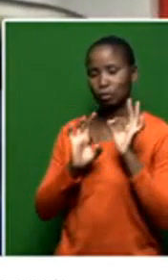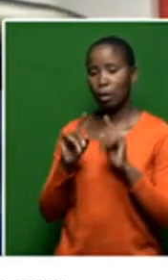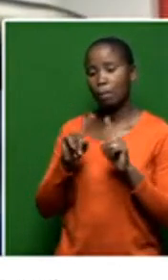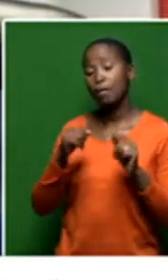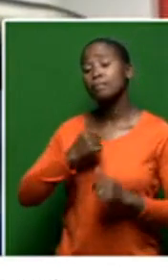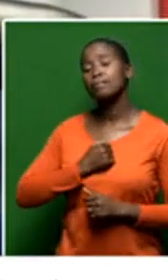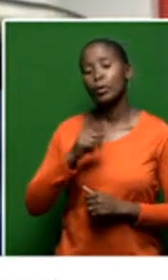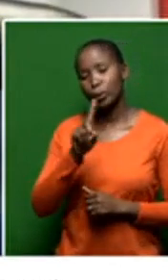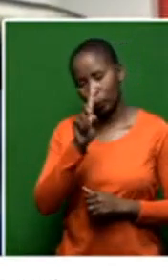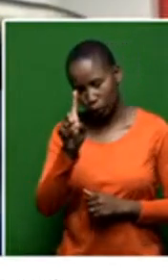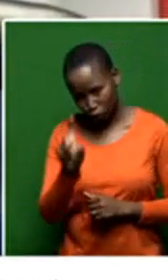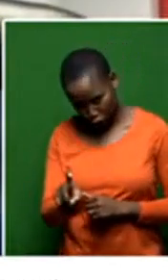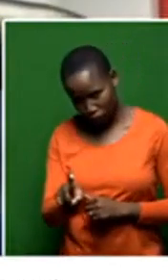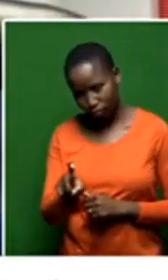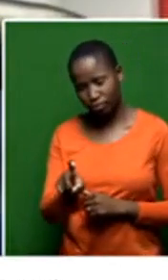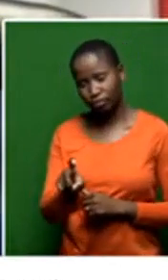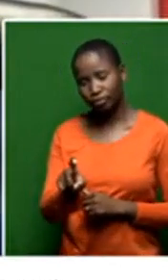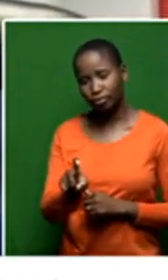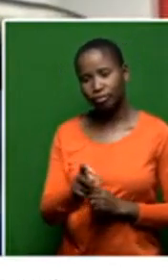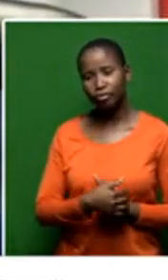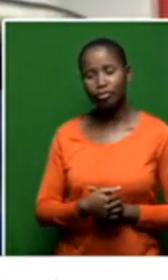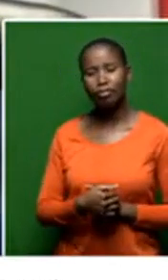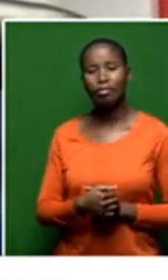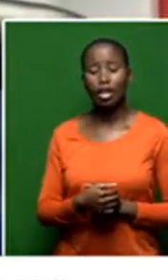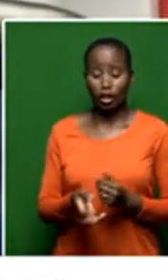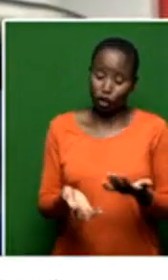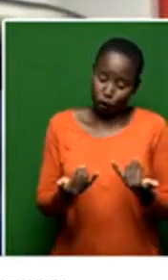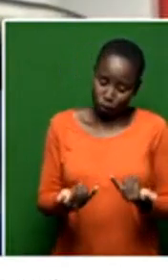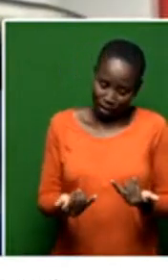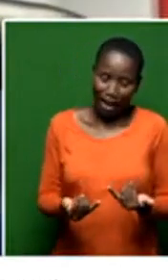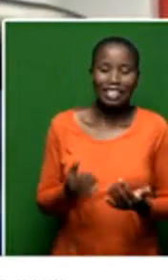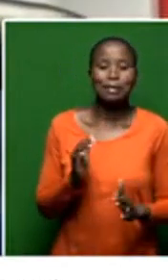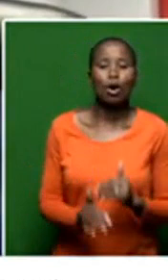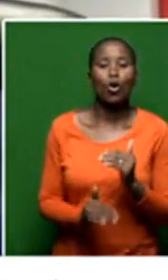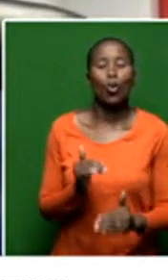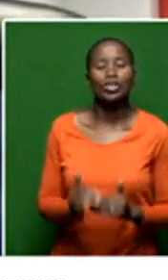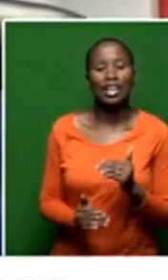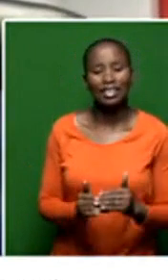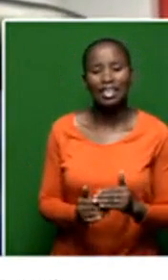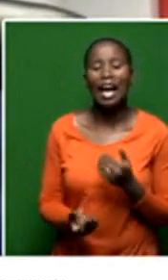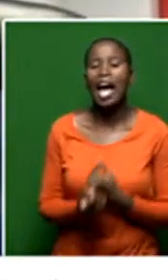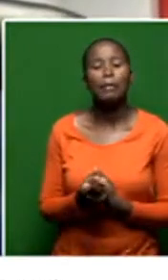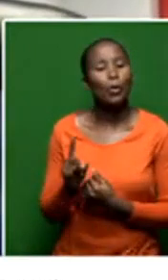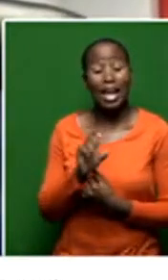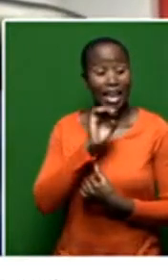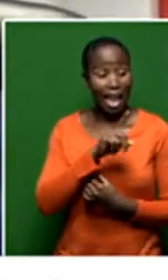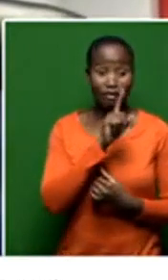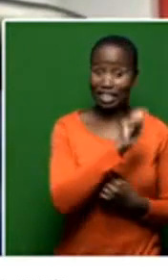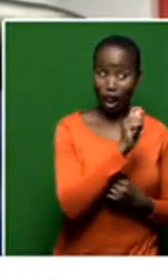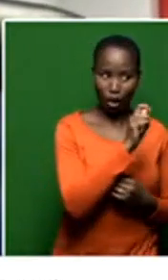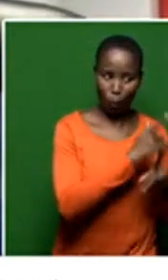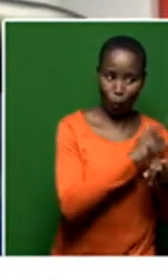question is, what are the implications on today's process if Telkom wins that